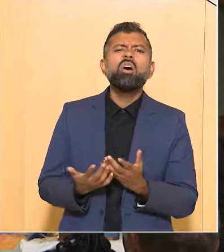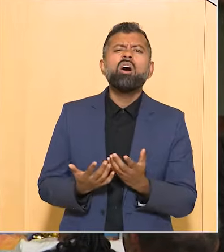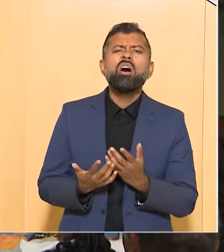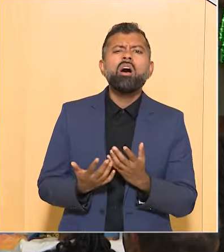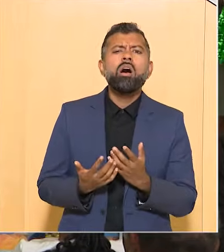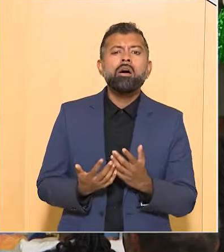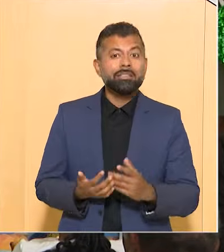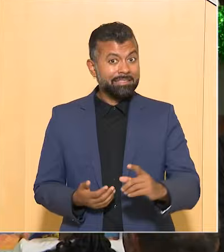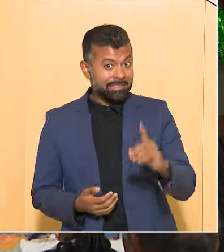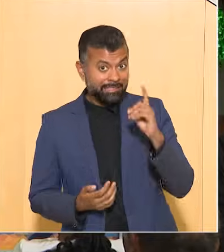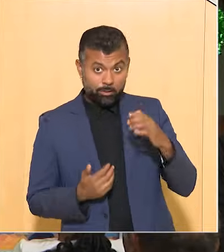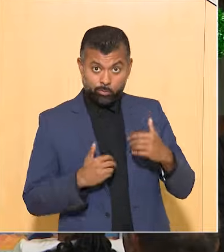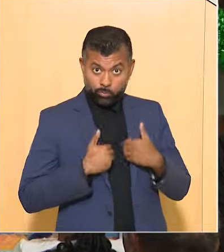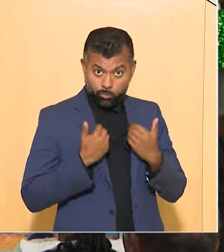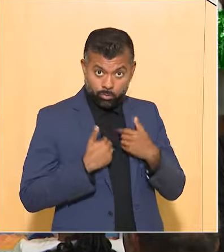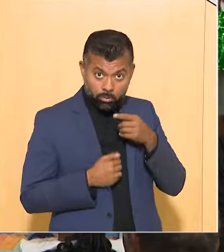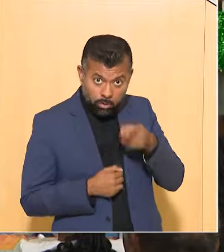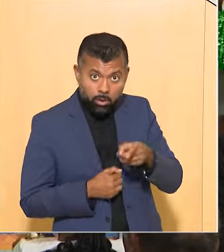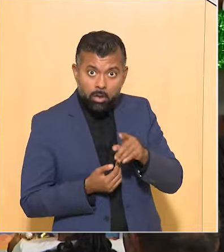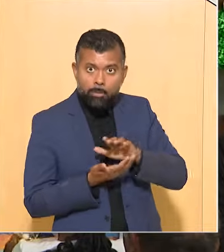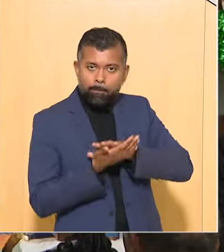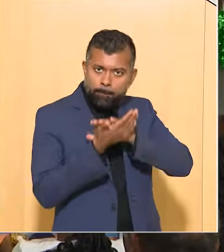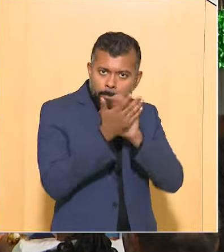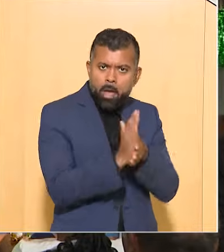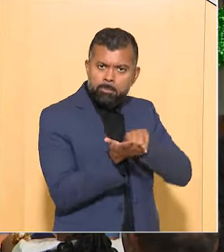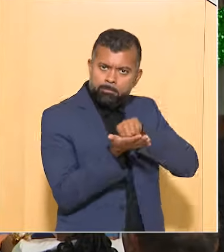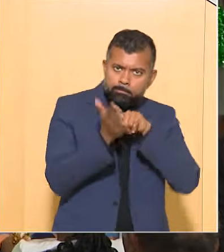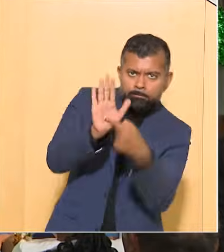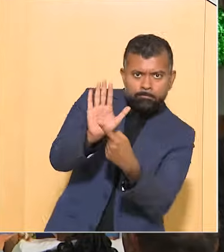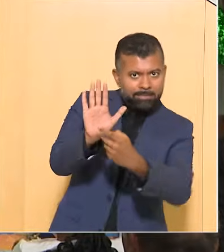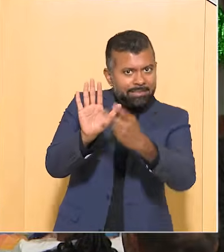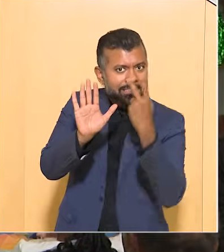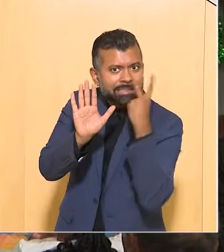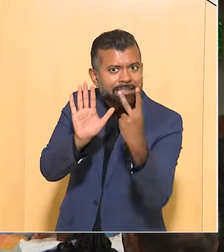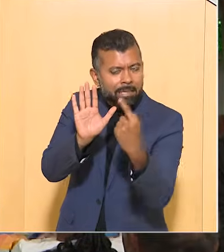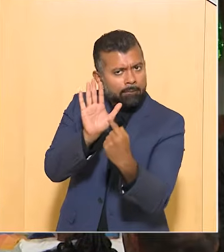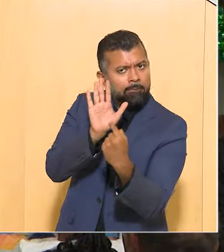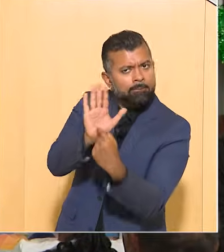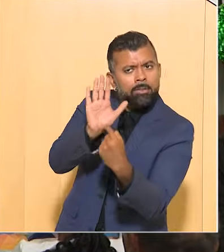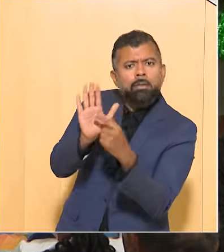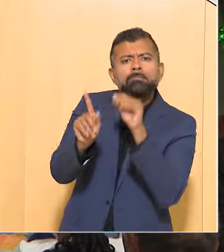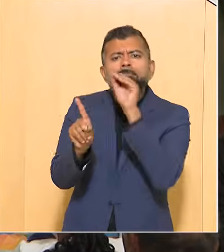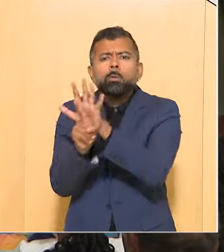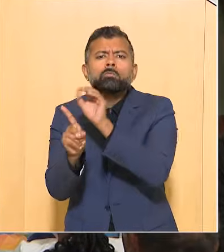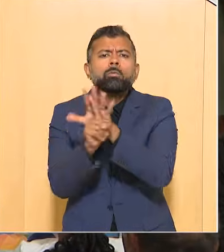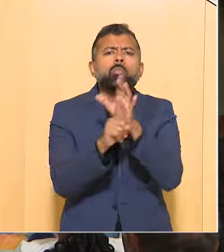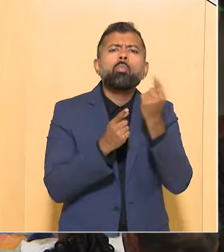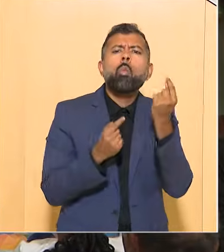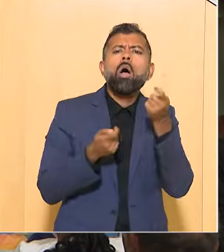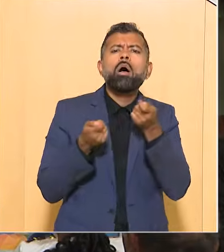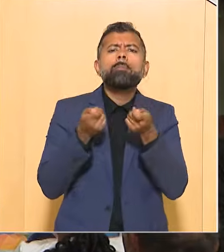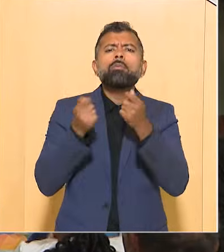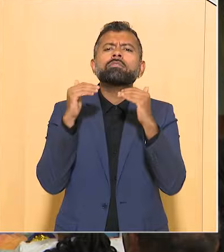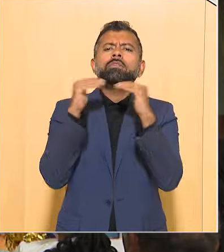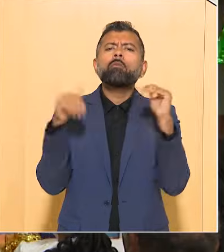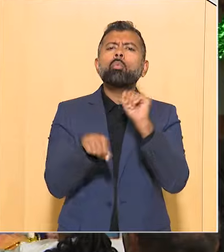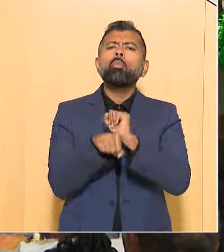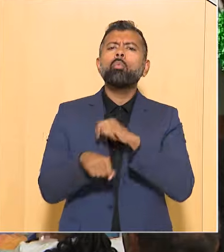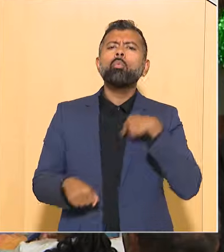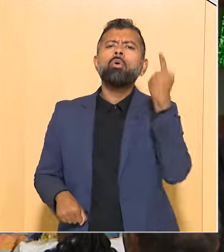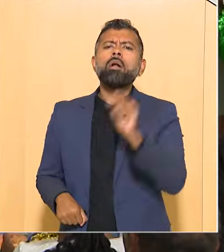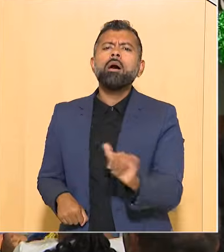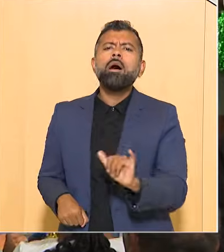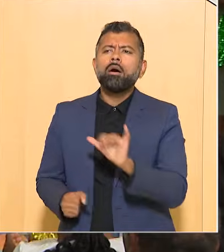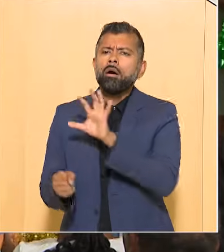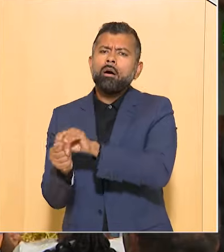emergency management. The Marion Berry Summer Youth Employment Program is one of the best examples of what DC government can